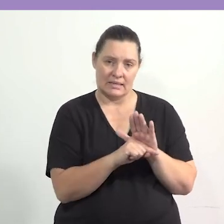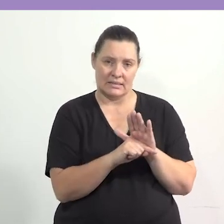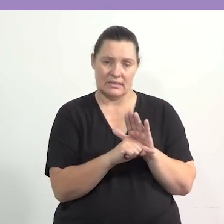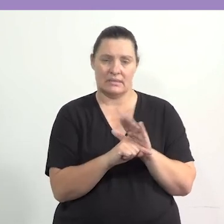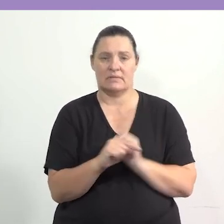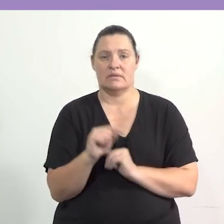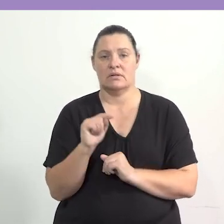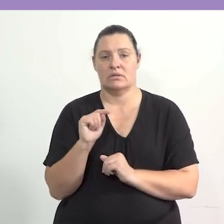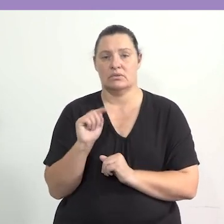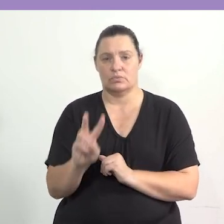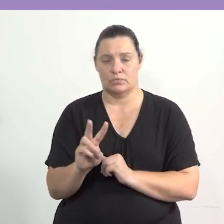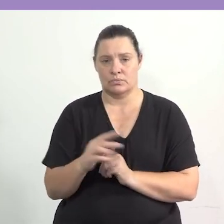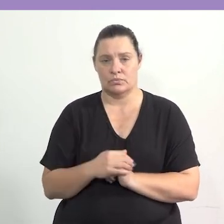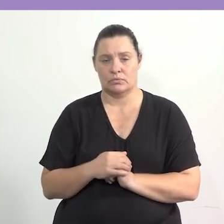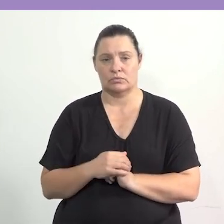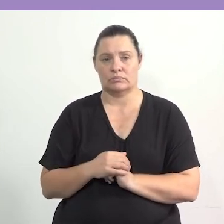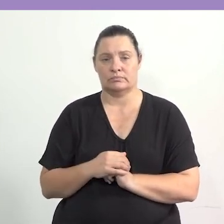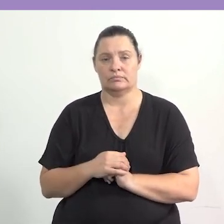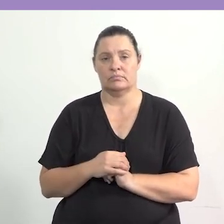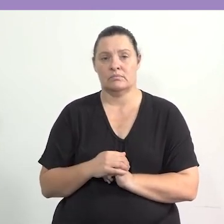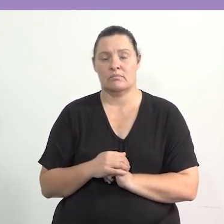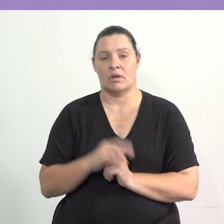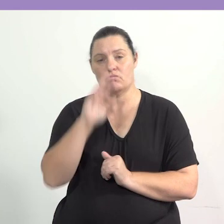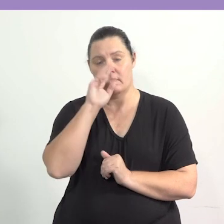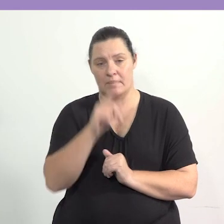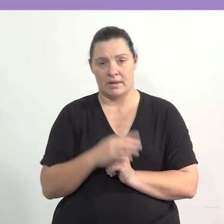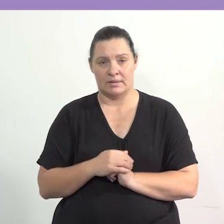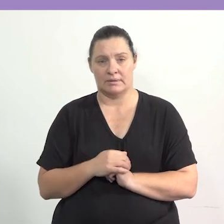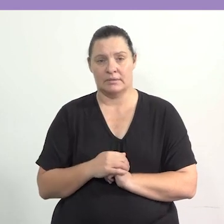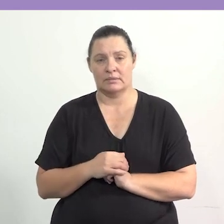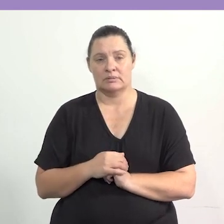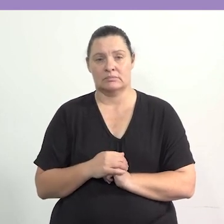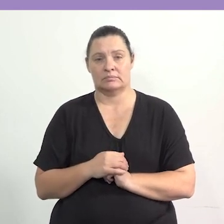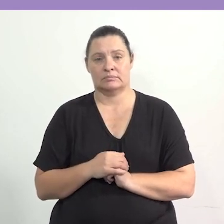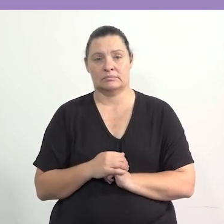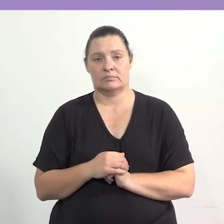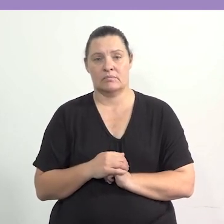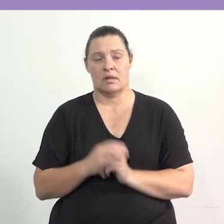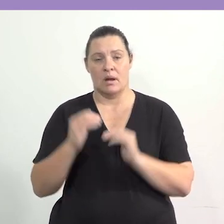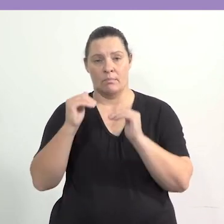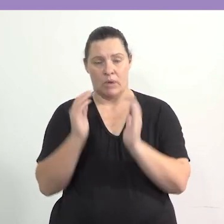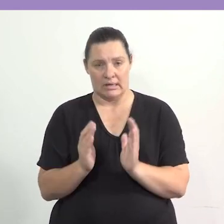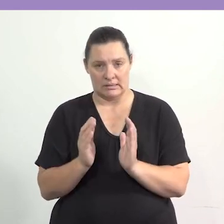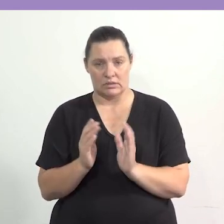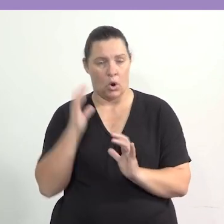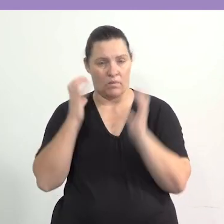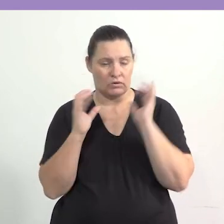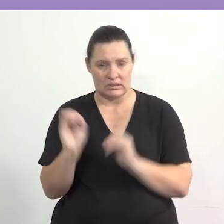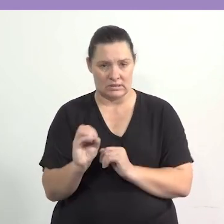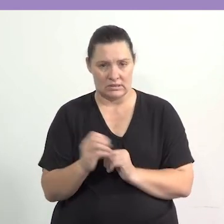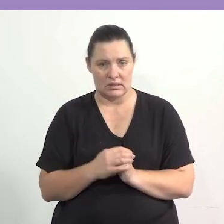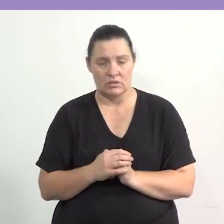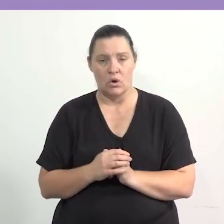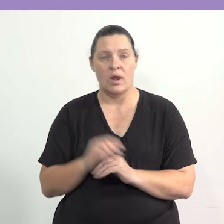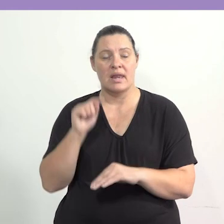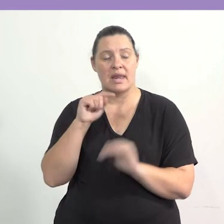by a negative 2. So remember, we are going to place our brackets to avoid confusion. So